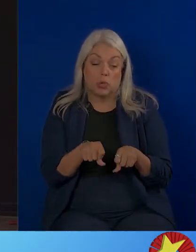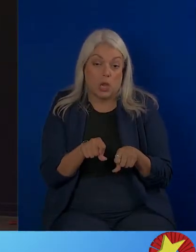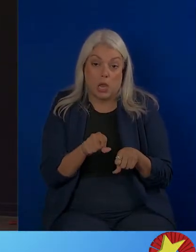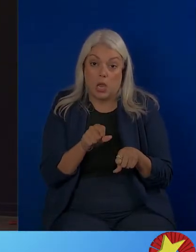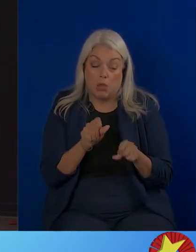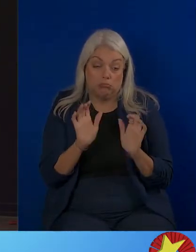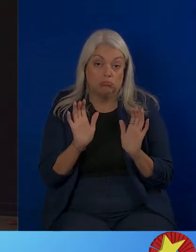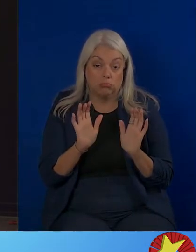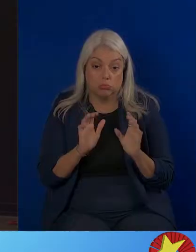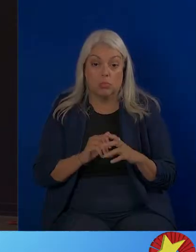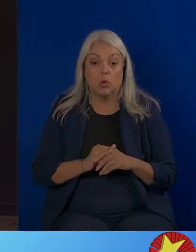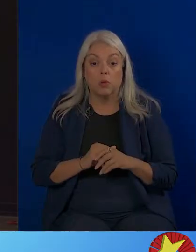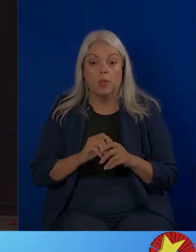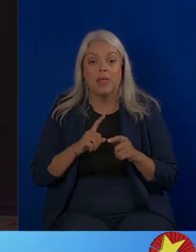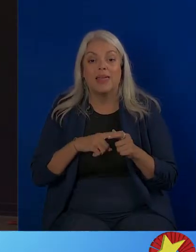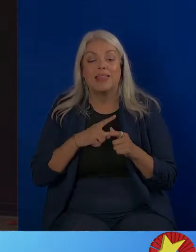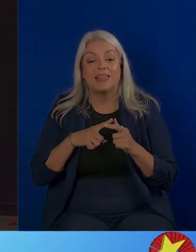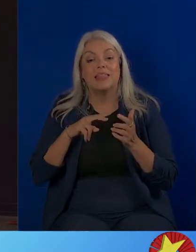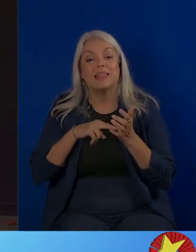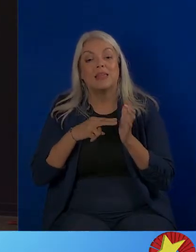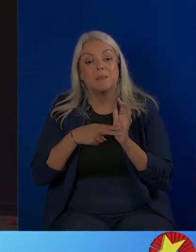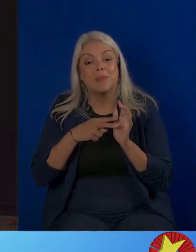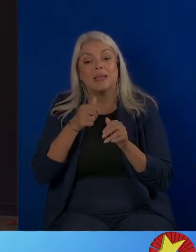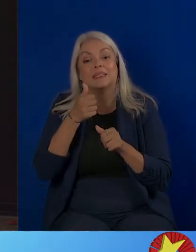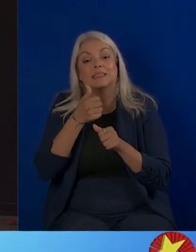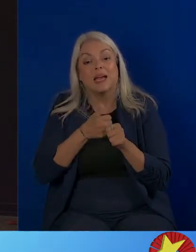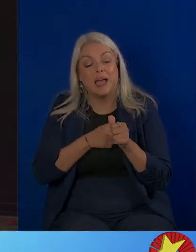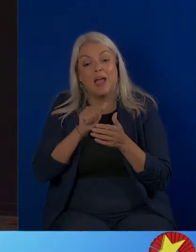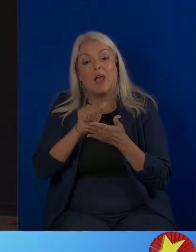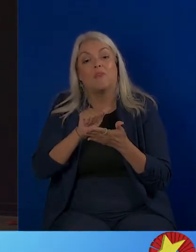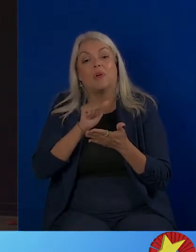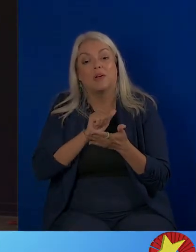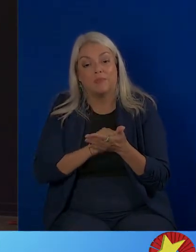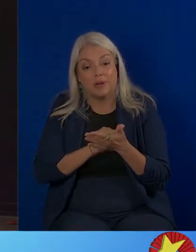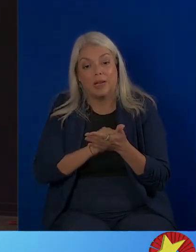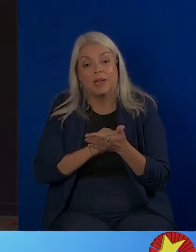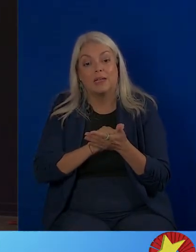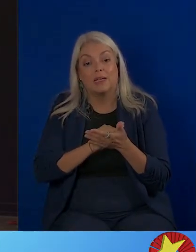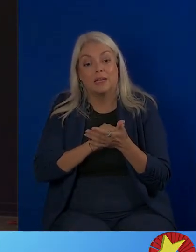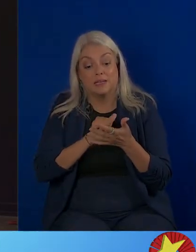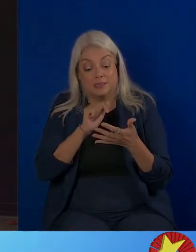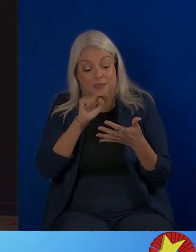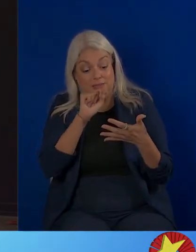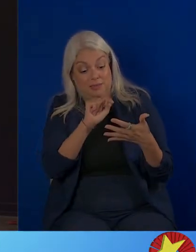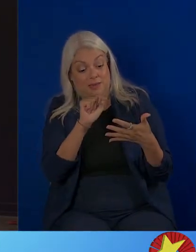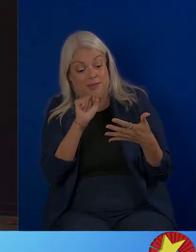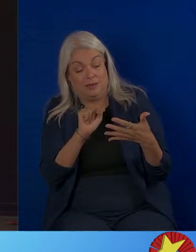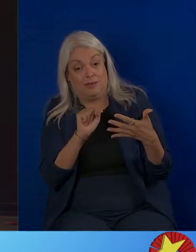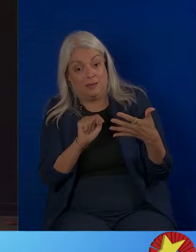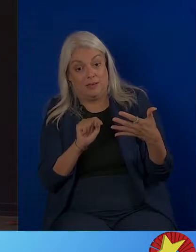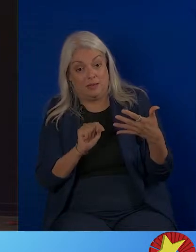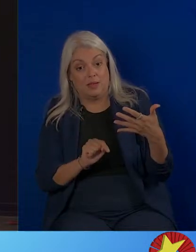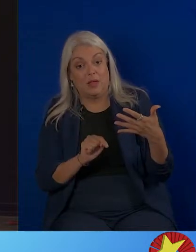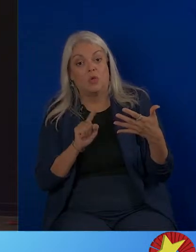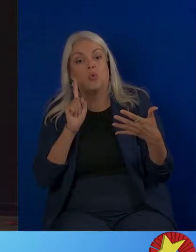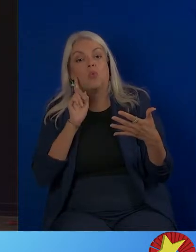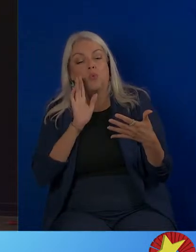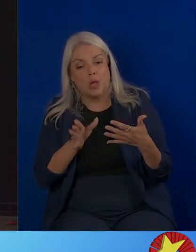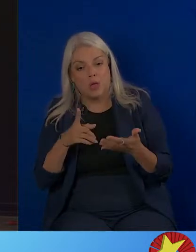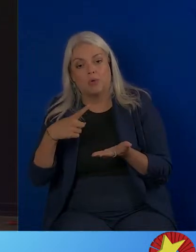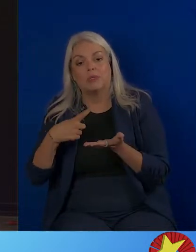that. And if you did that, then that would mean each item that is under the consent agenda would be